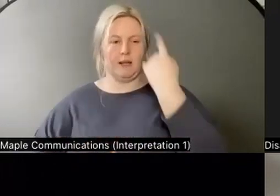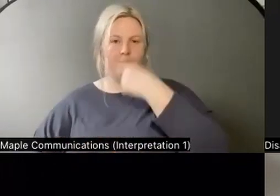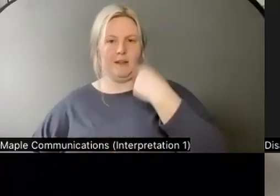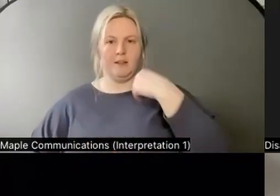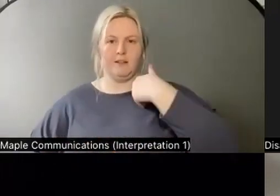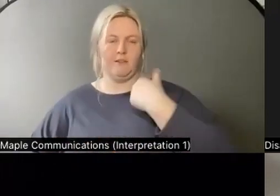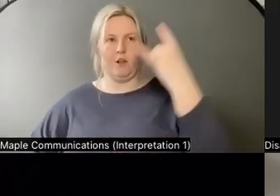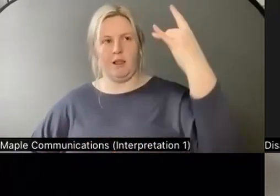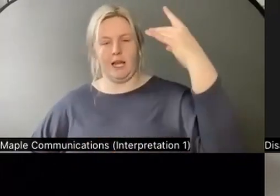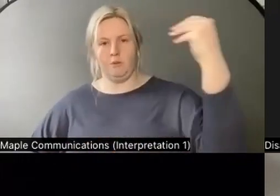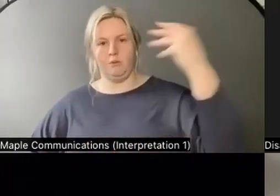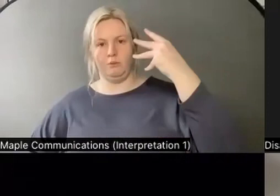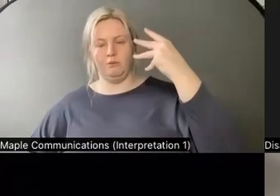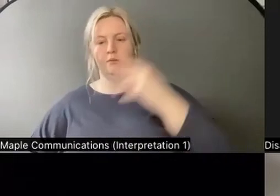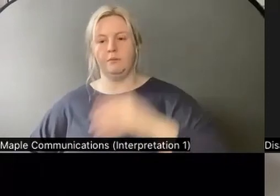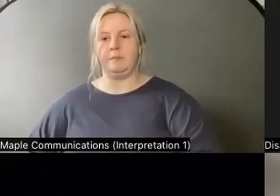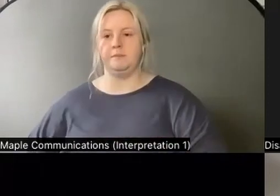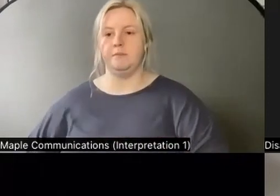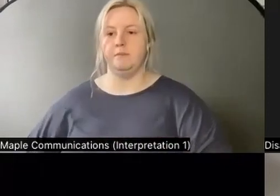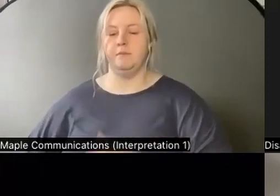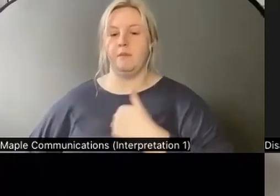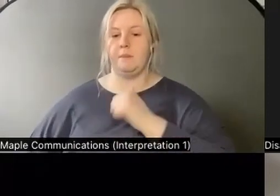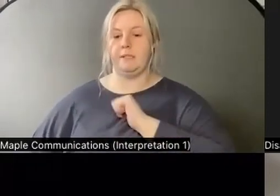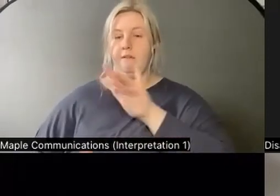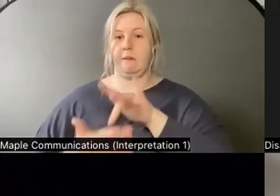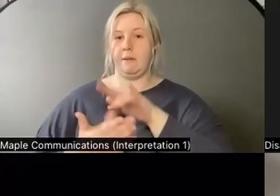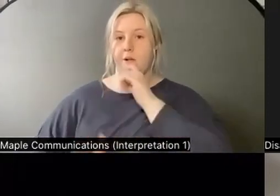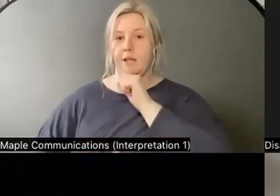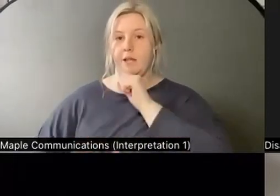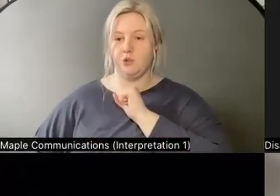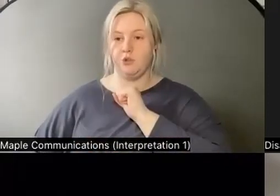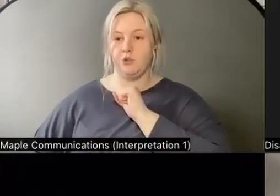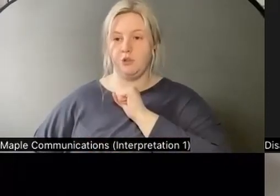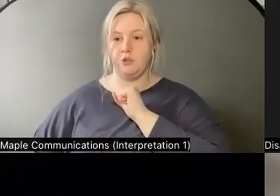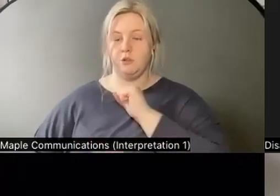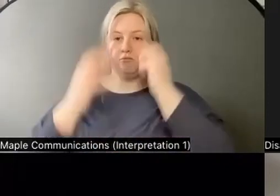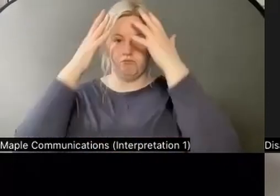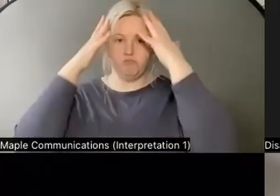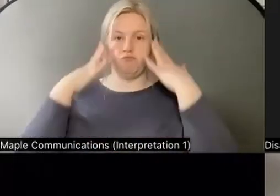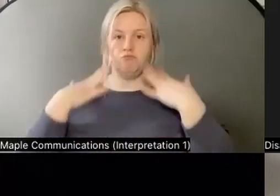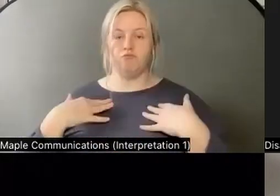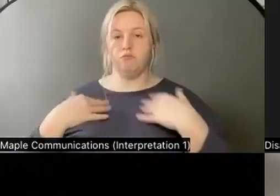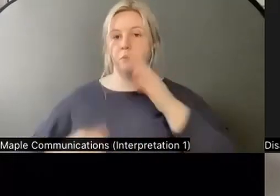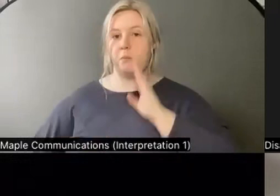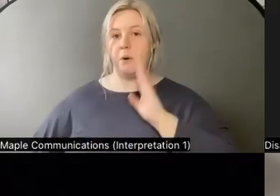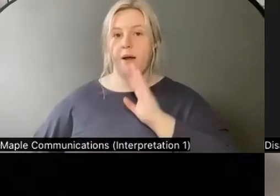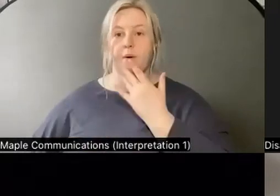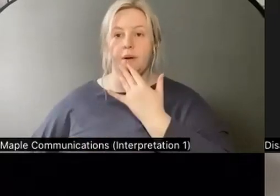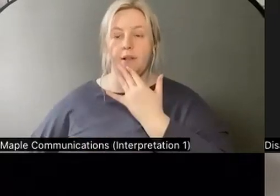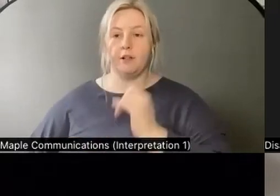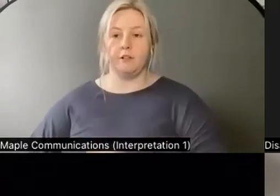I am a middle-aged woman with long brown hair with some